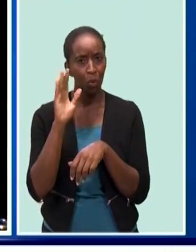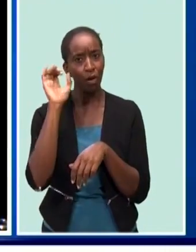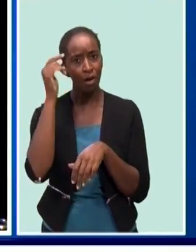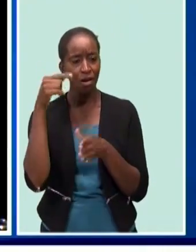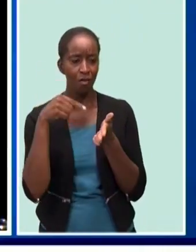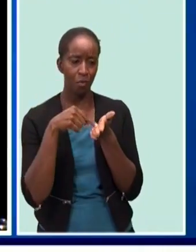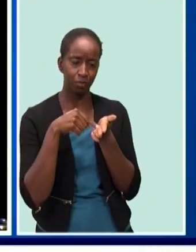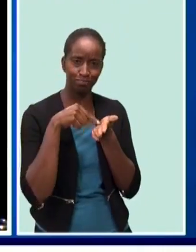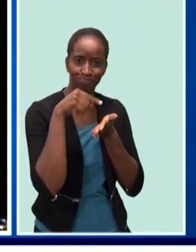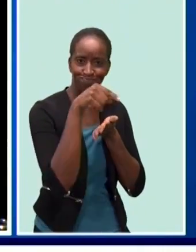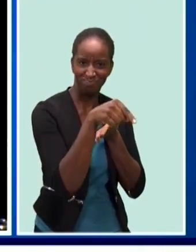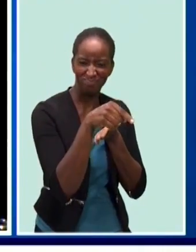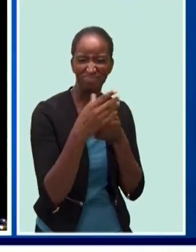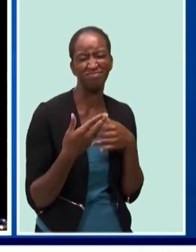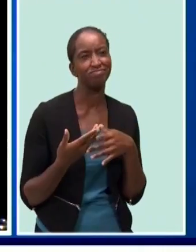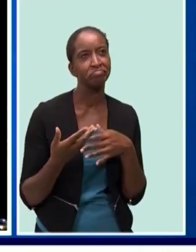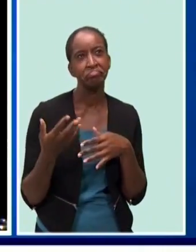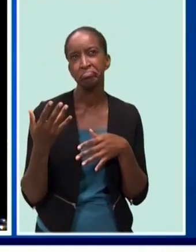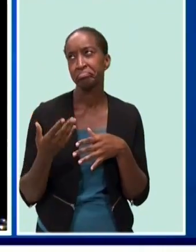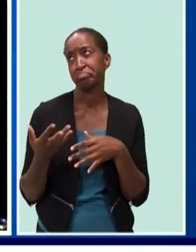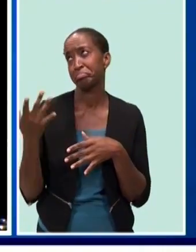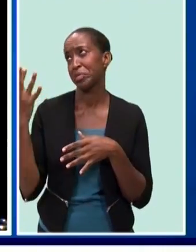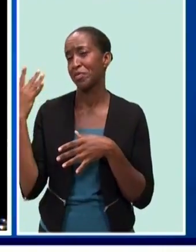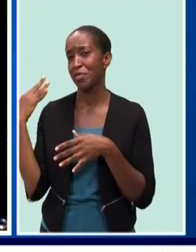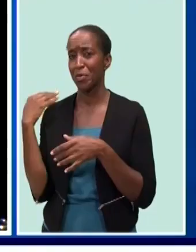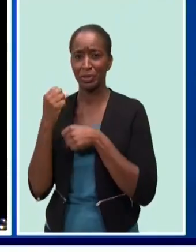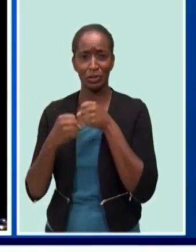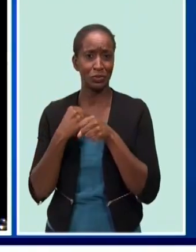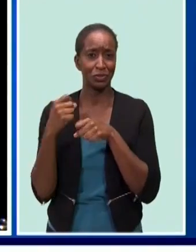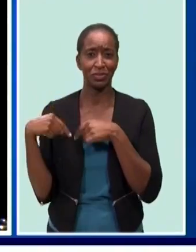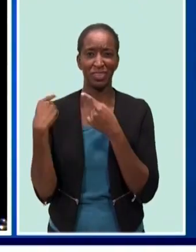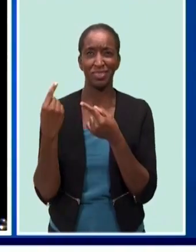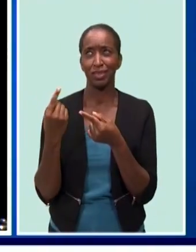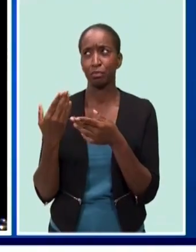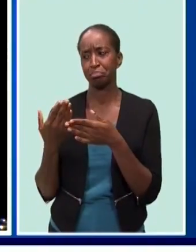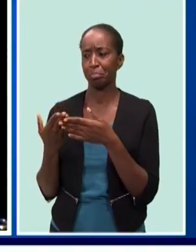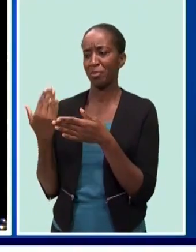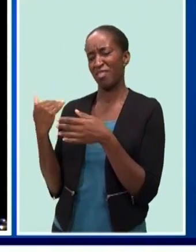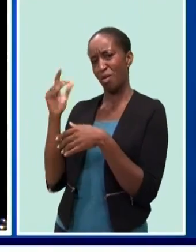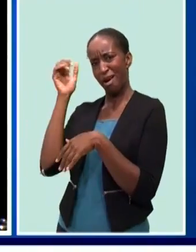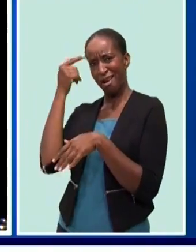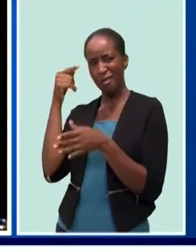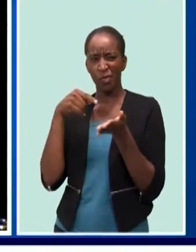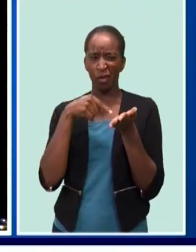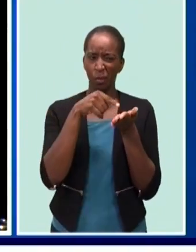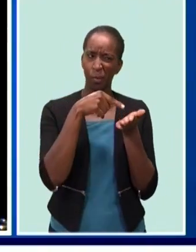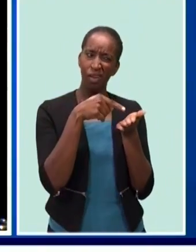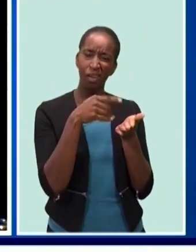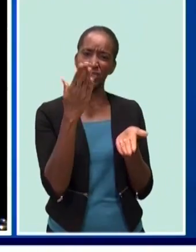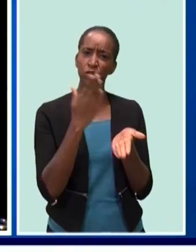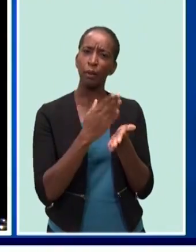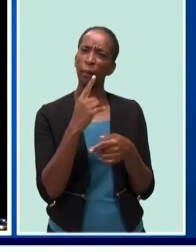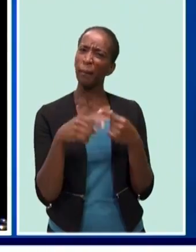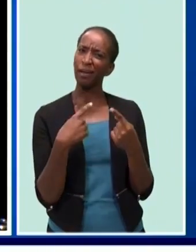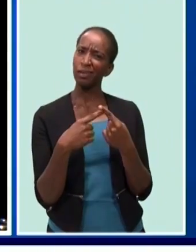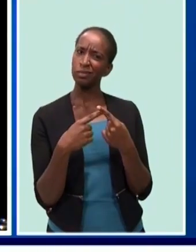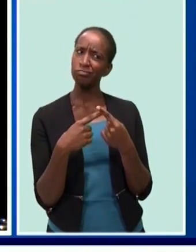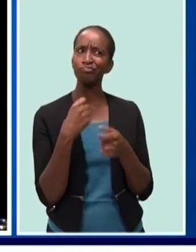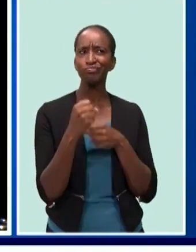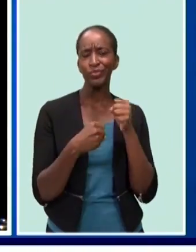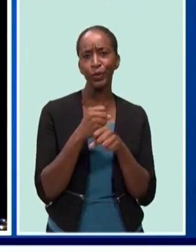They're getting their income tax refunds of previous years. This year they got their refunds due